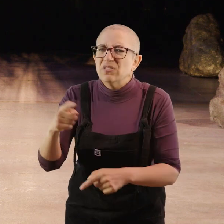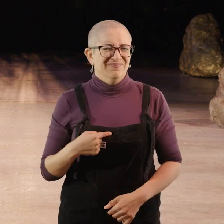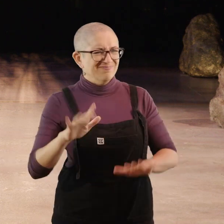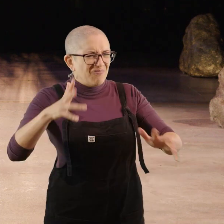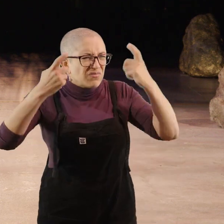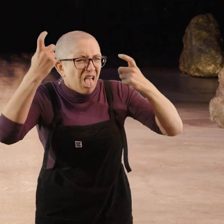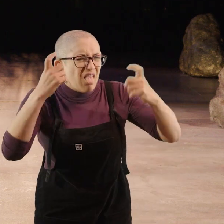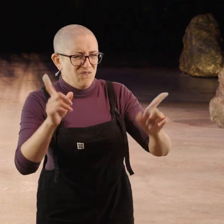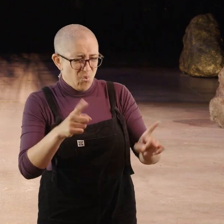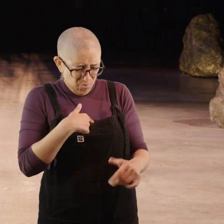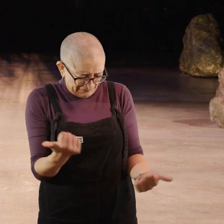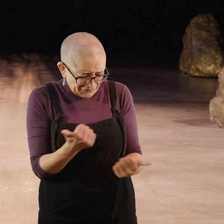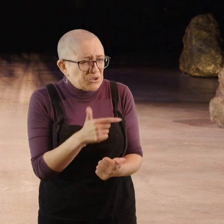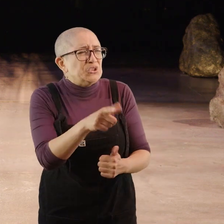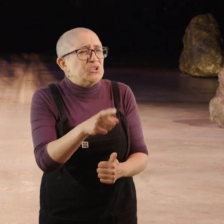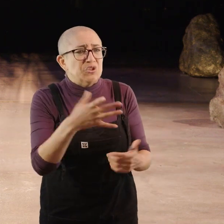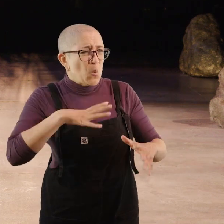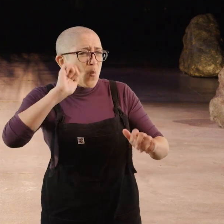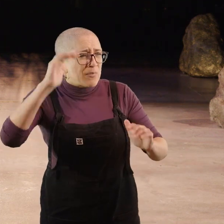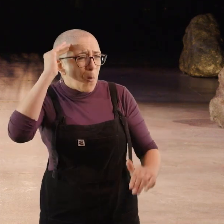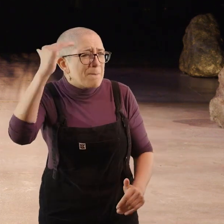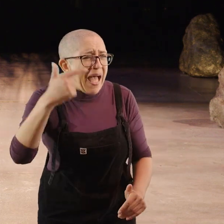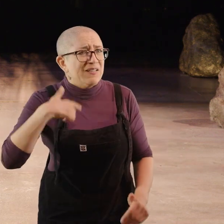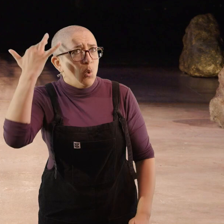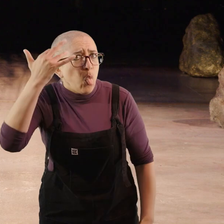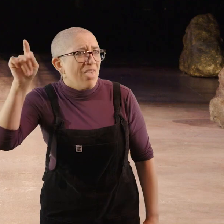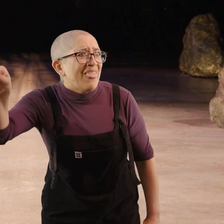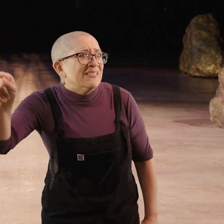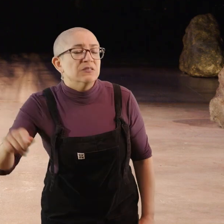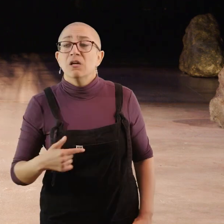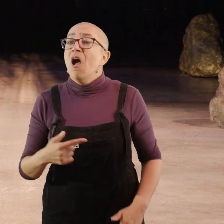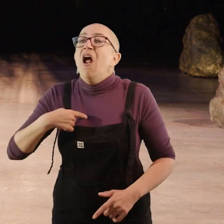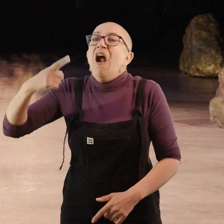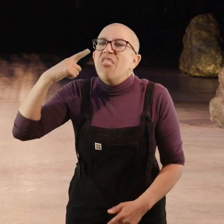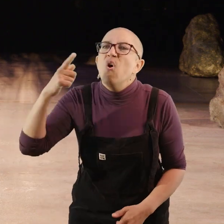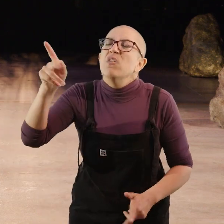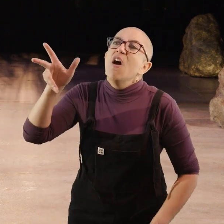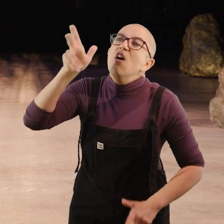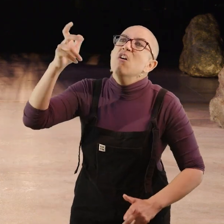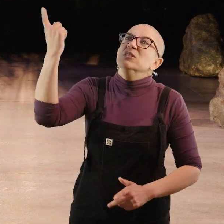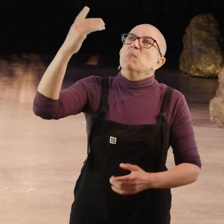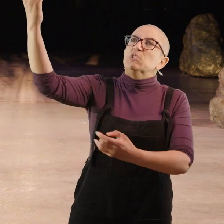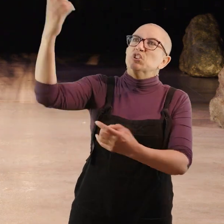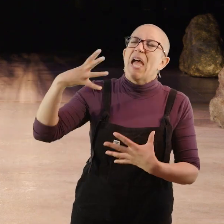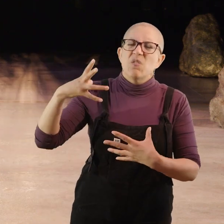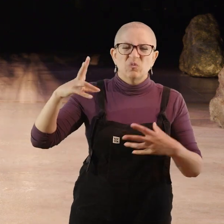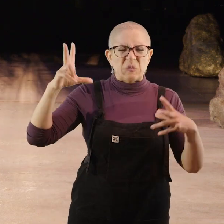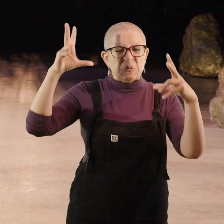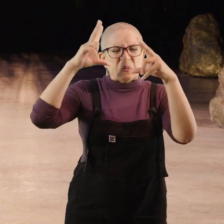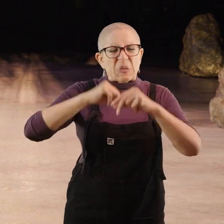after these ways, so it will make us mad. Methought I heard a voice cry, sleep no